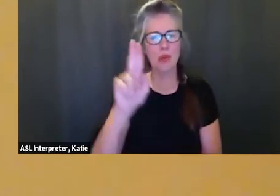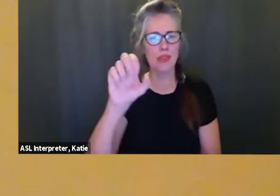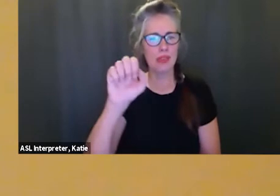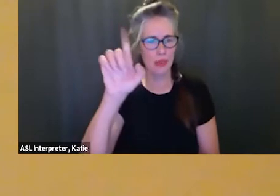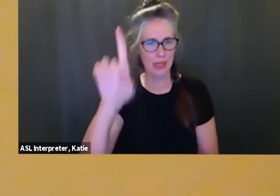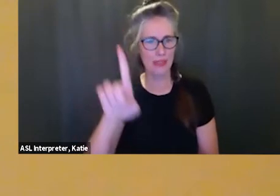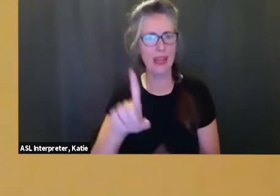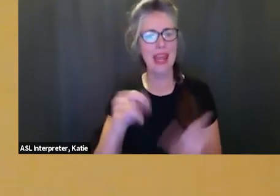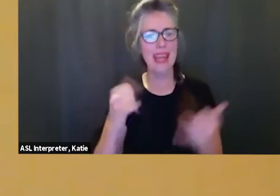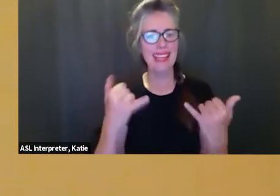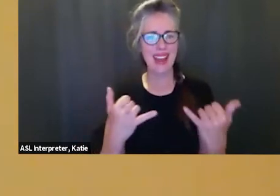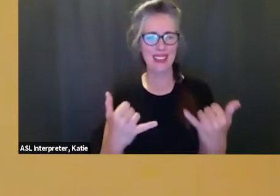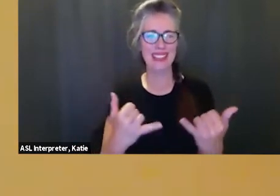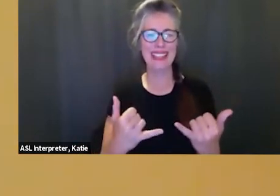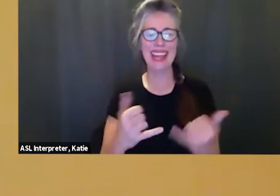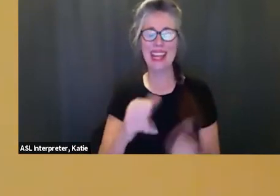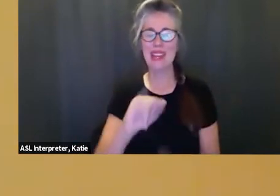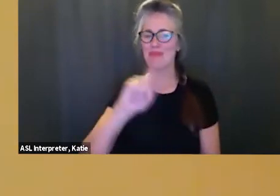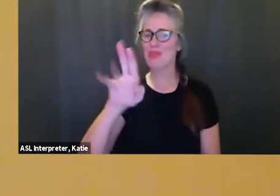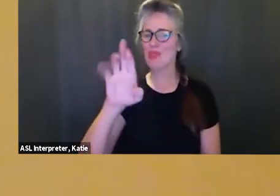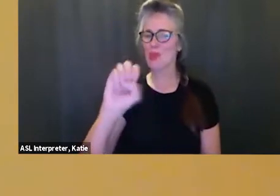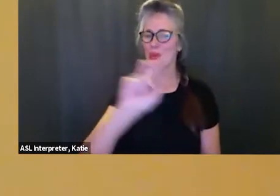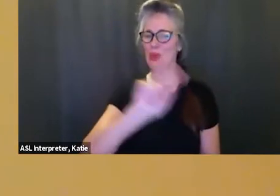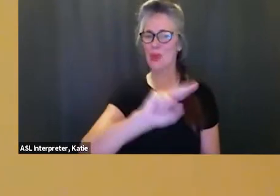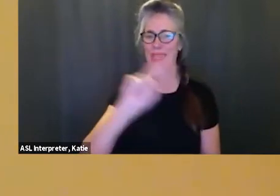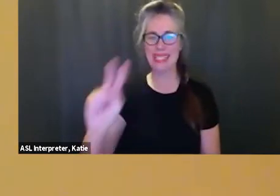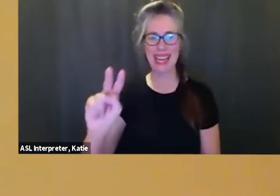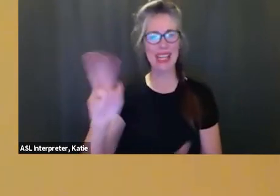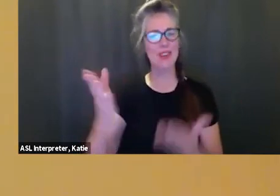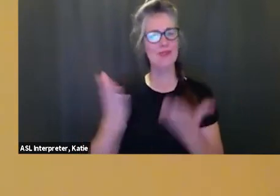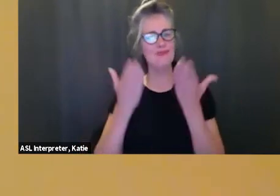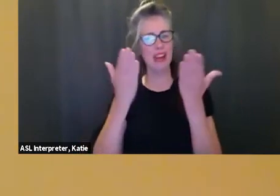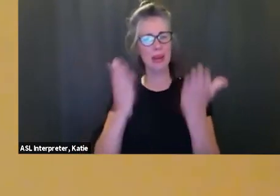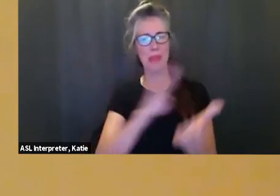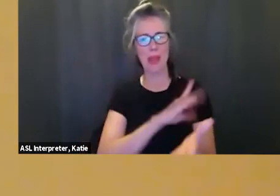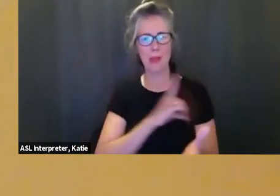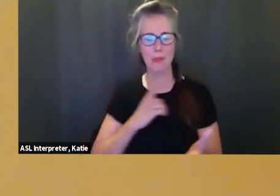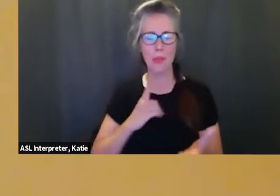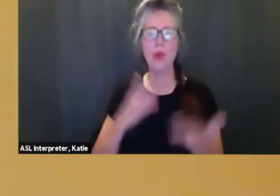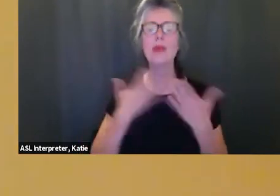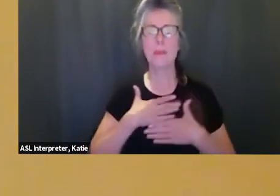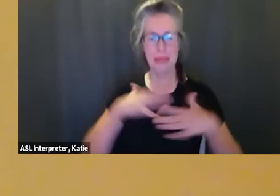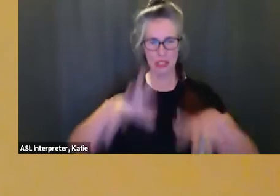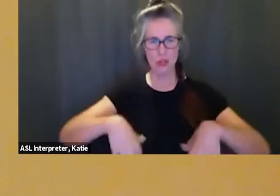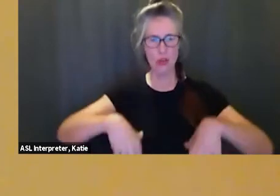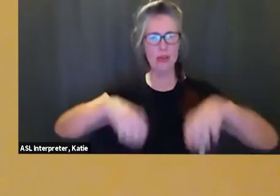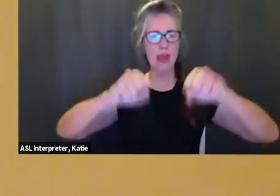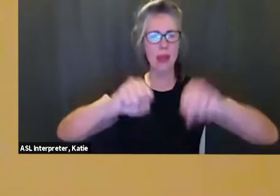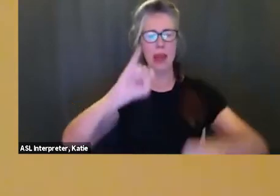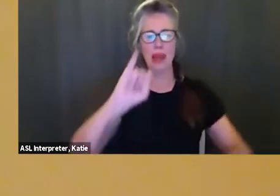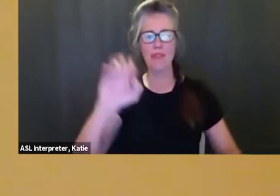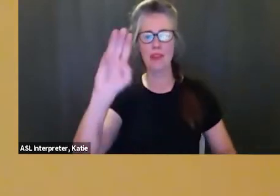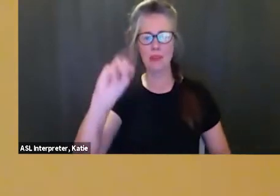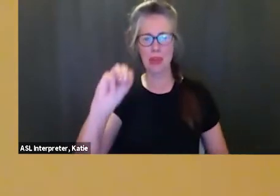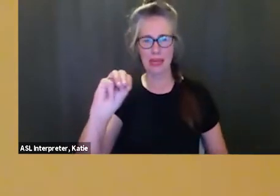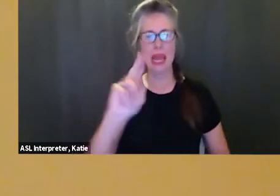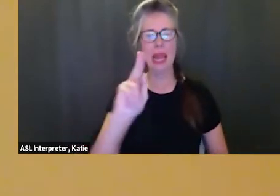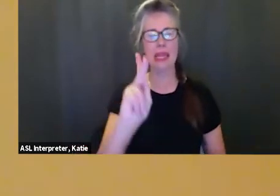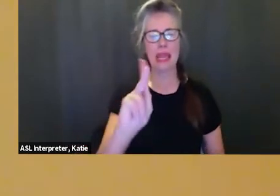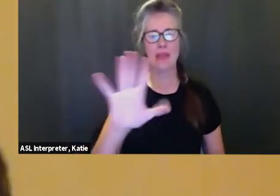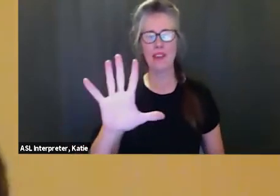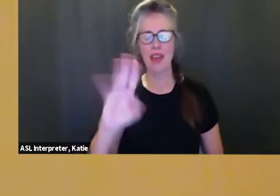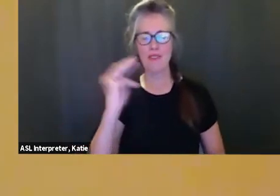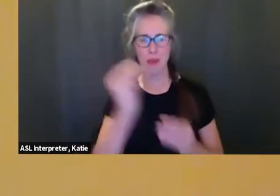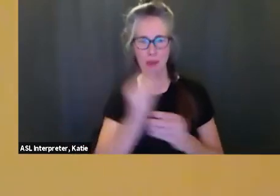why here we are today, June 22nd, with a recommendation to the board to adopt illustrative mathematics, K-5